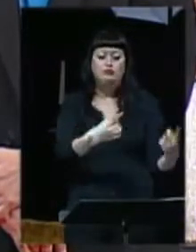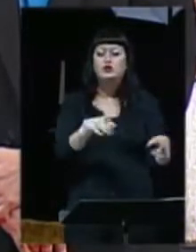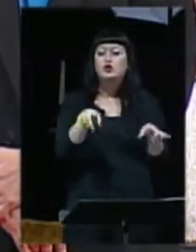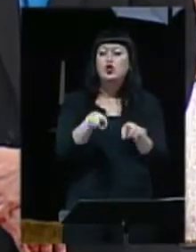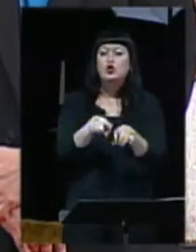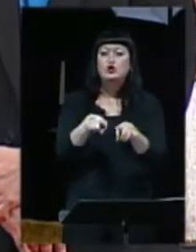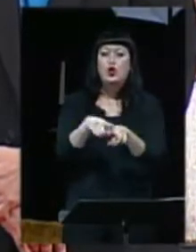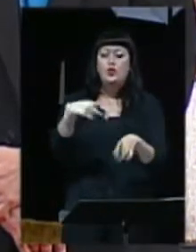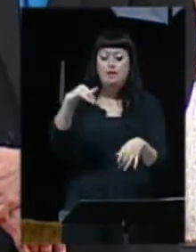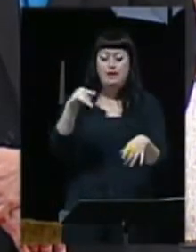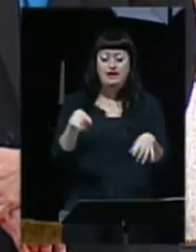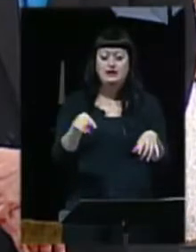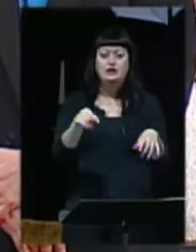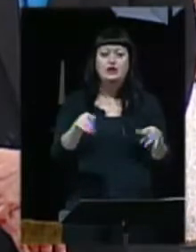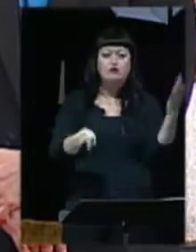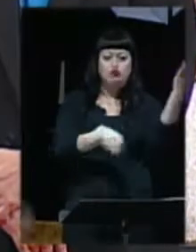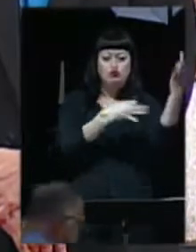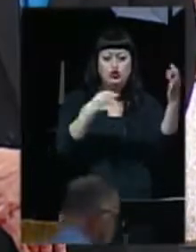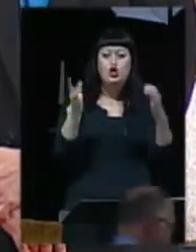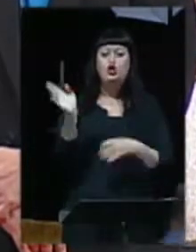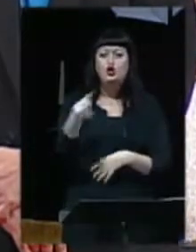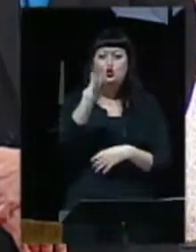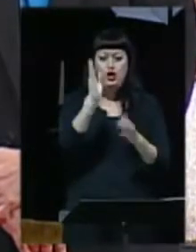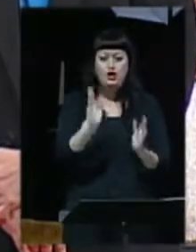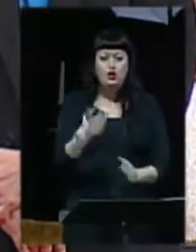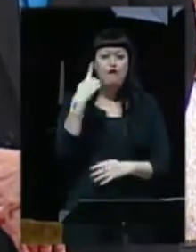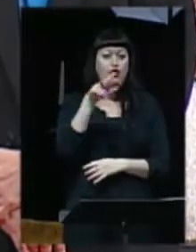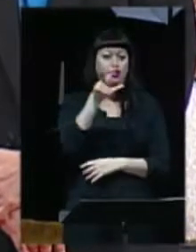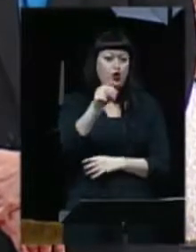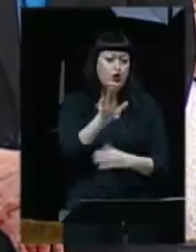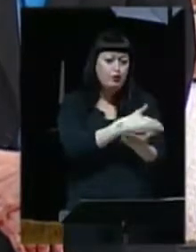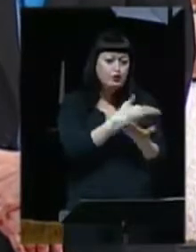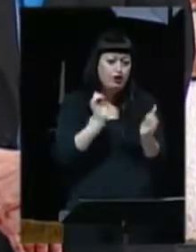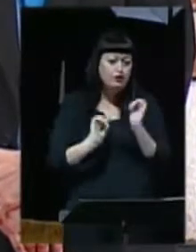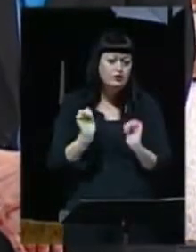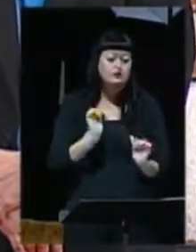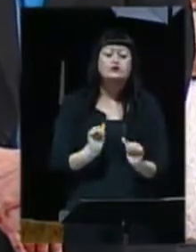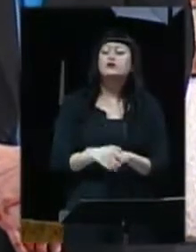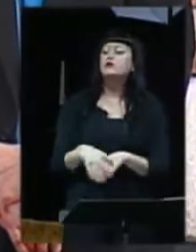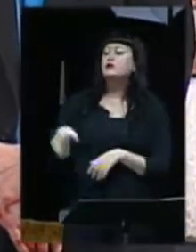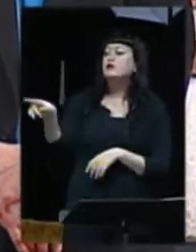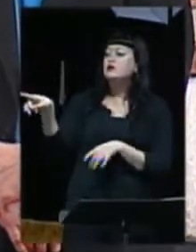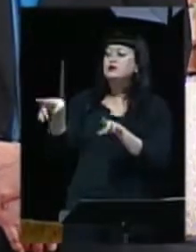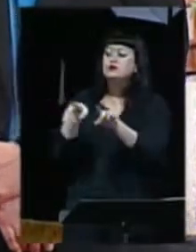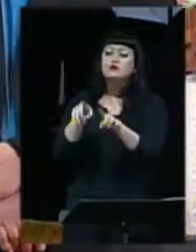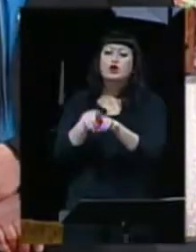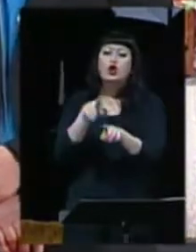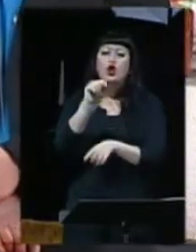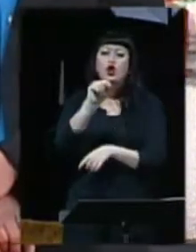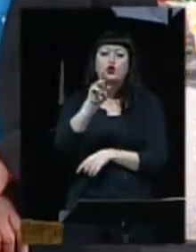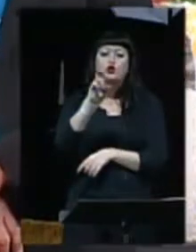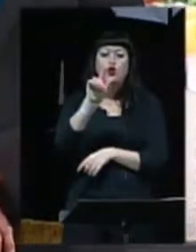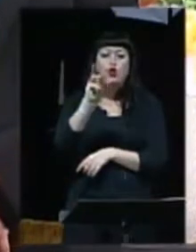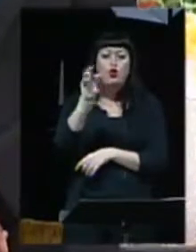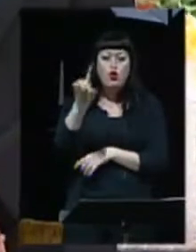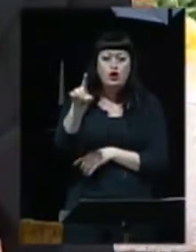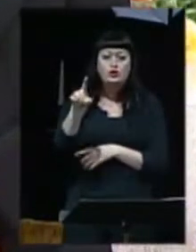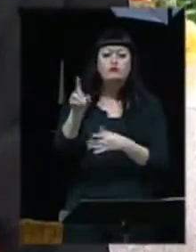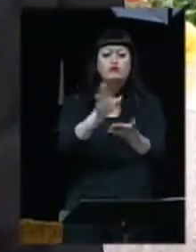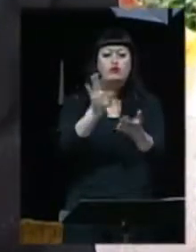Orchestra director for over 30 musicals. In addition, Mr. Italiano has been the Trowood Orchestra director for 21